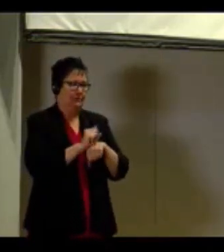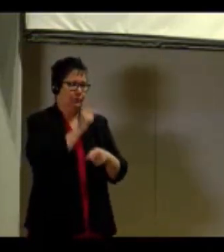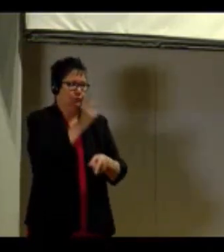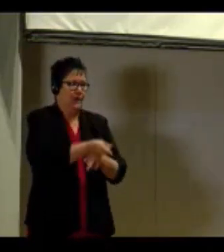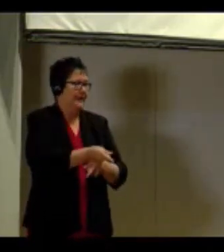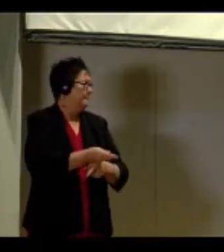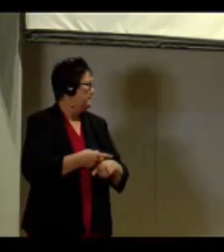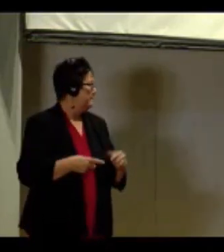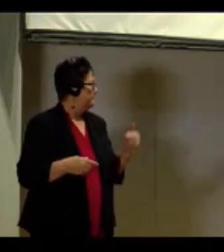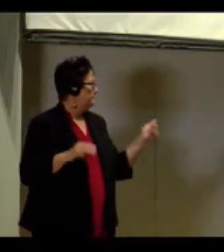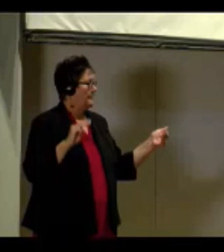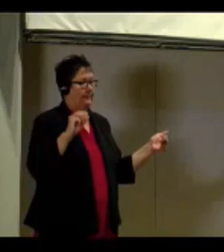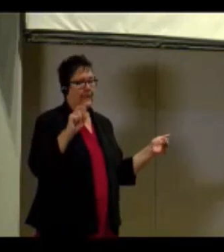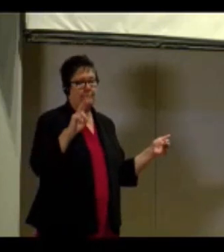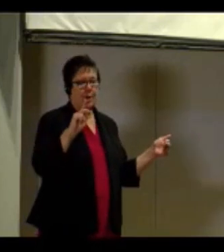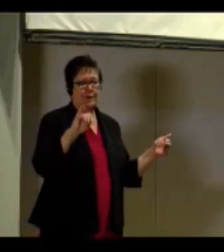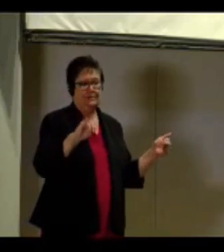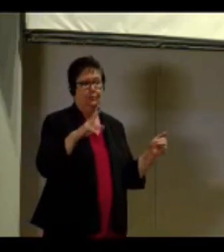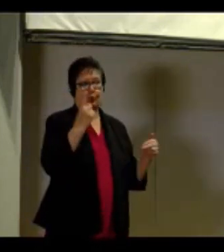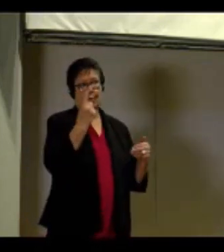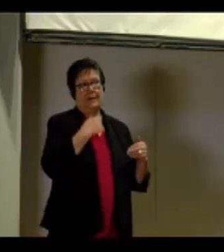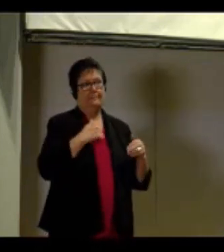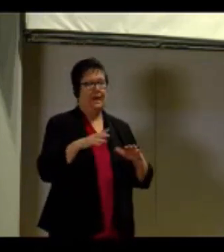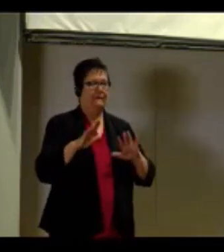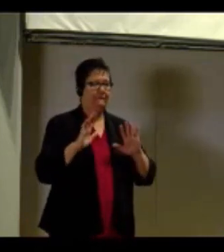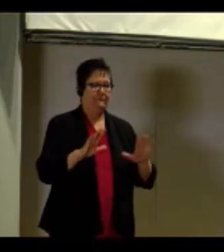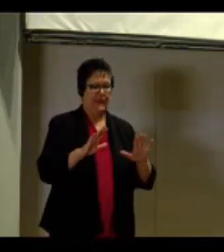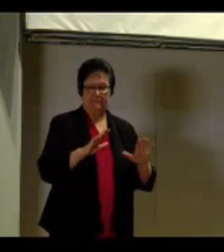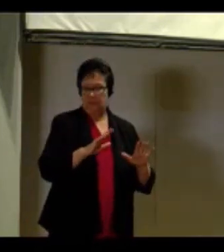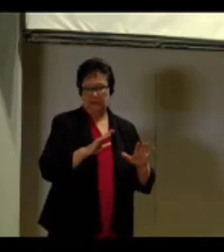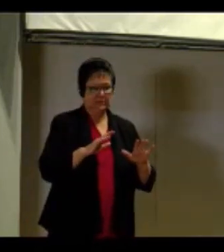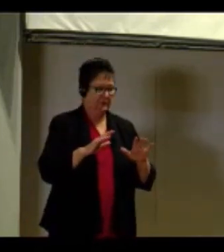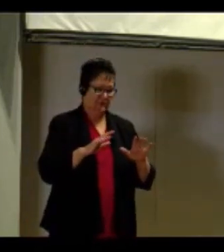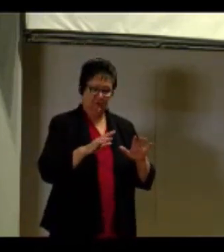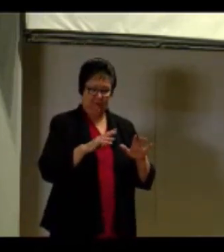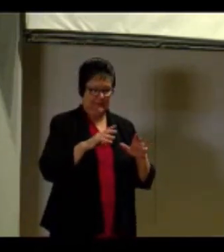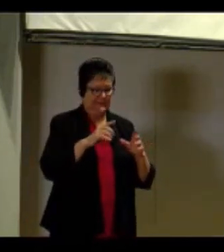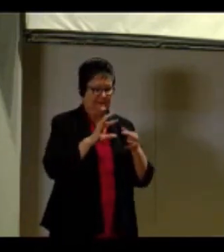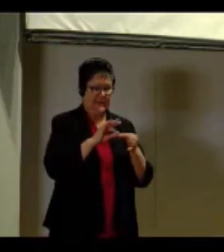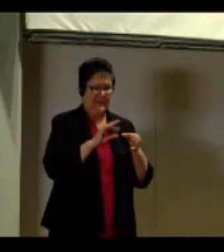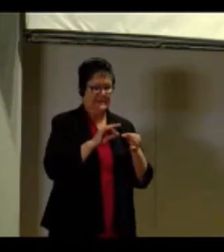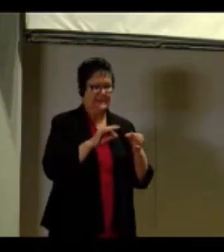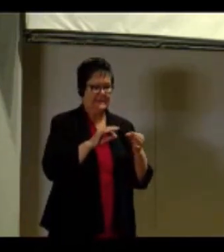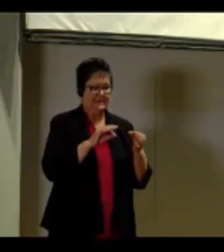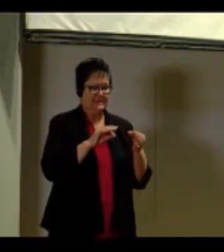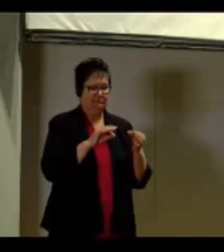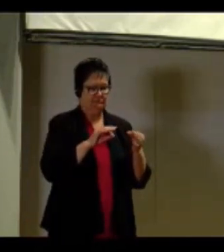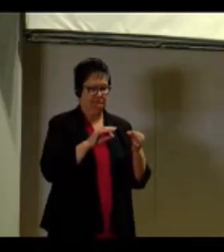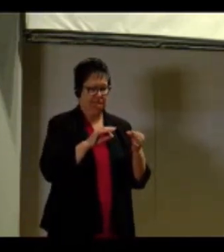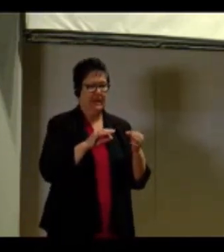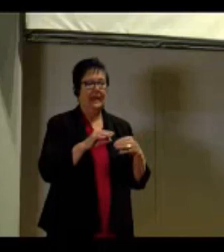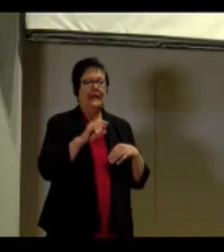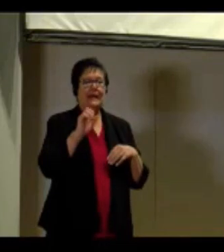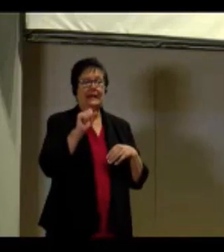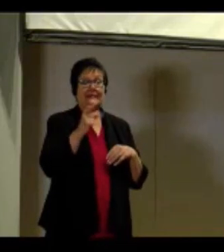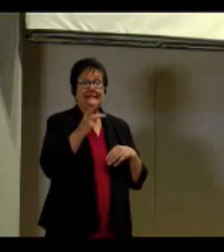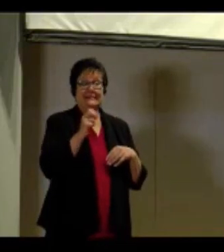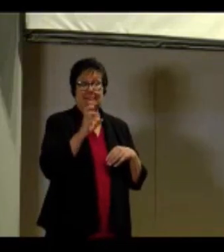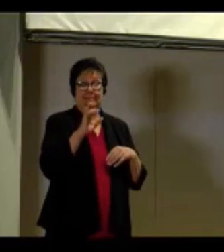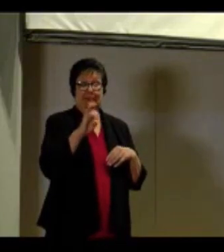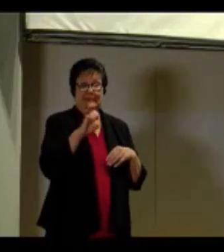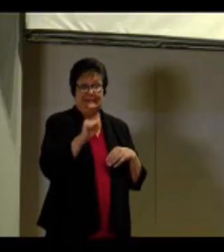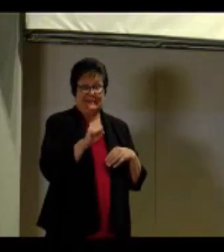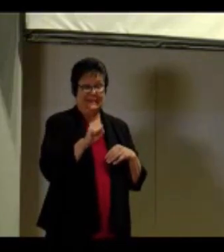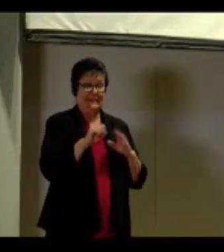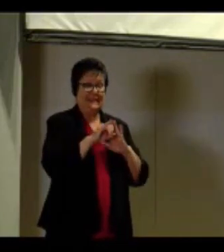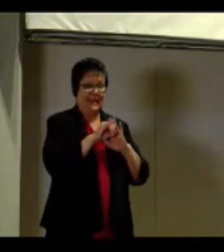One of my favorite Confucian sayings is then the rectification of names becomes all wisdom. And in species identification, that's